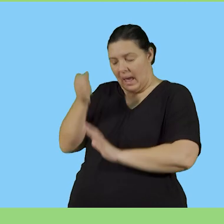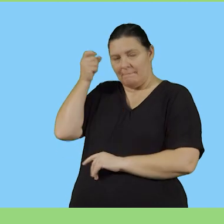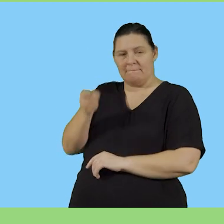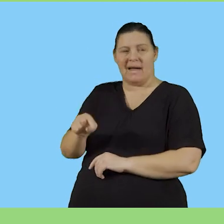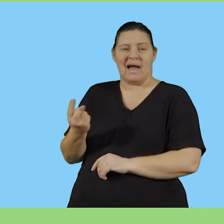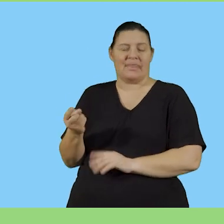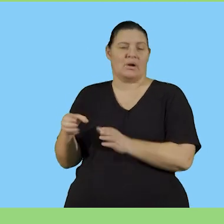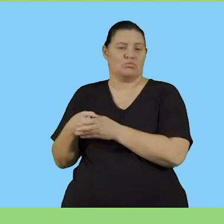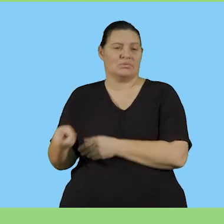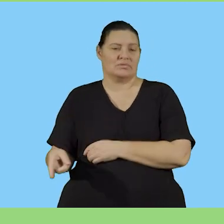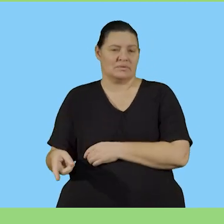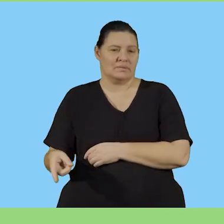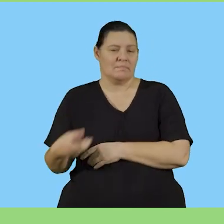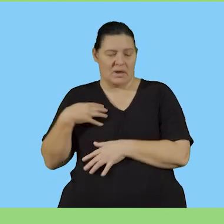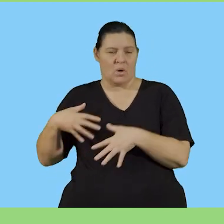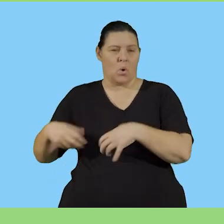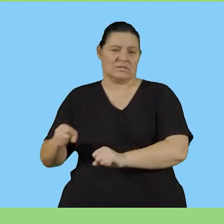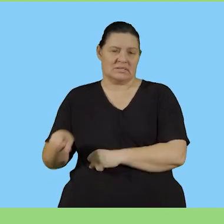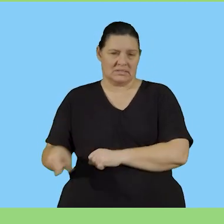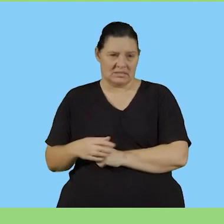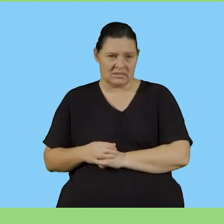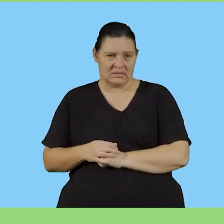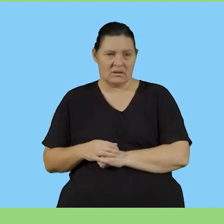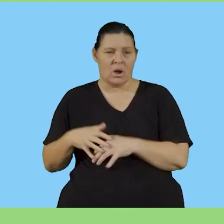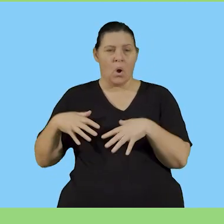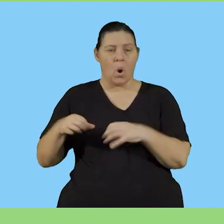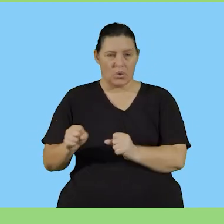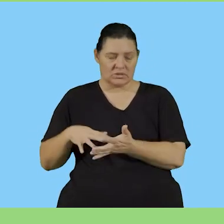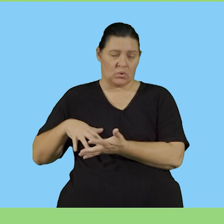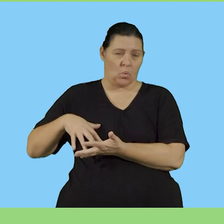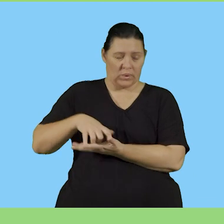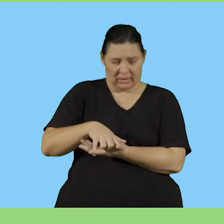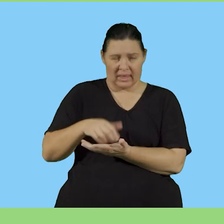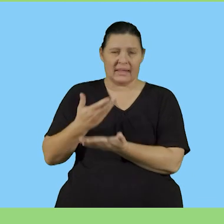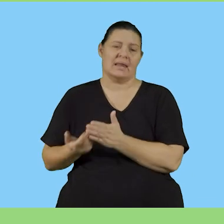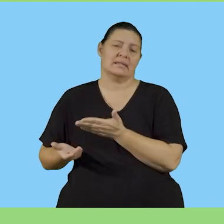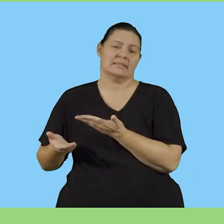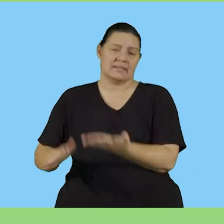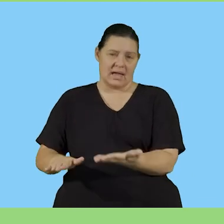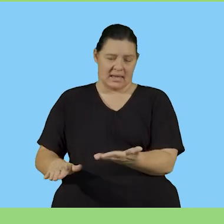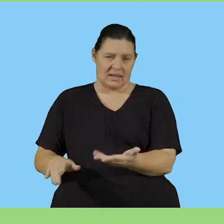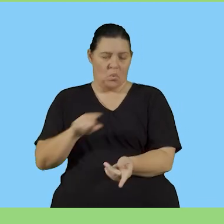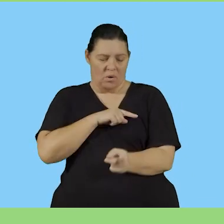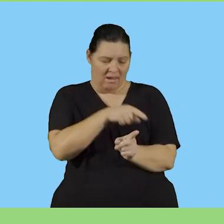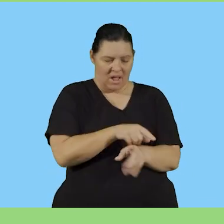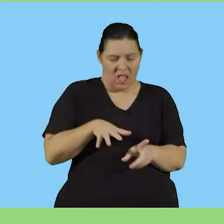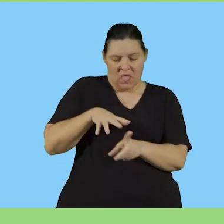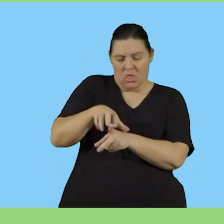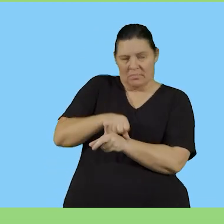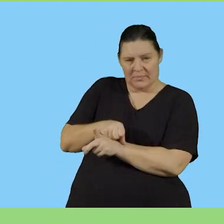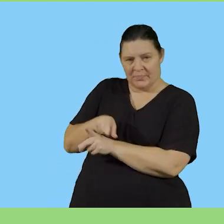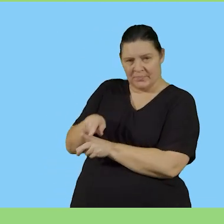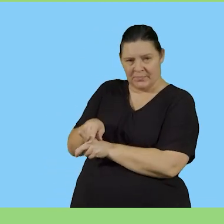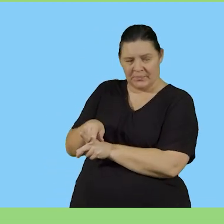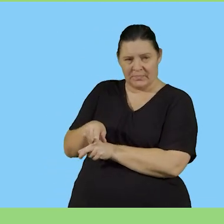parasite, by harming the other species, which is the host. The host may be weakened and die in some